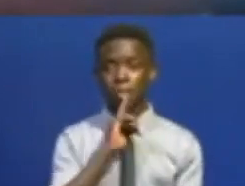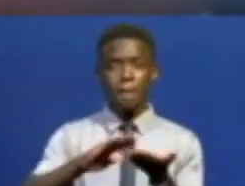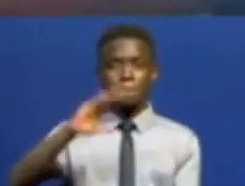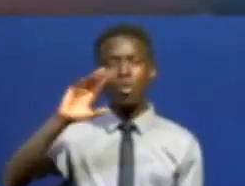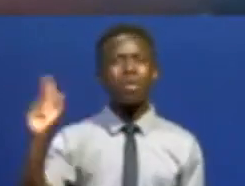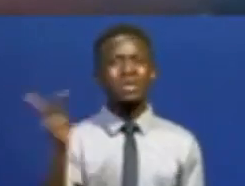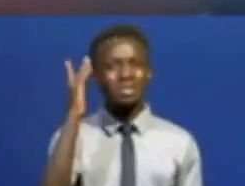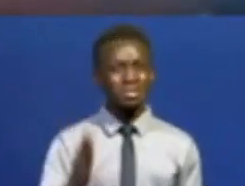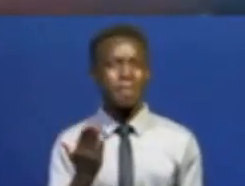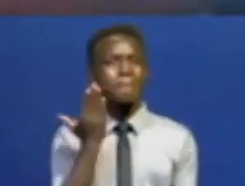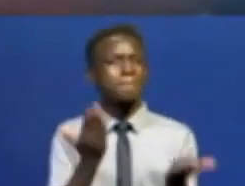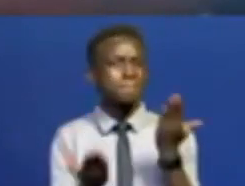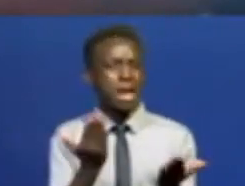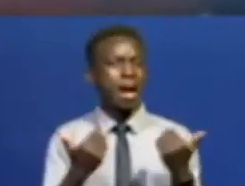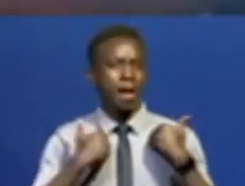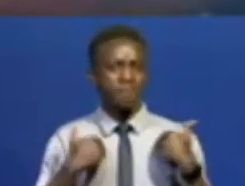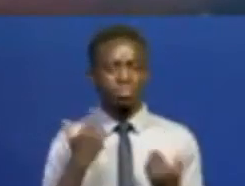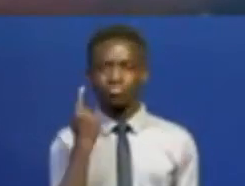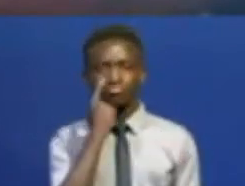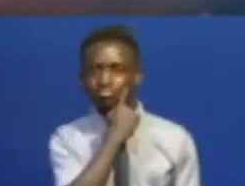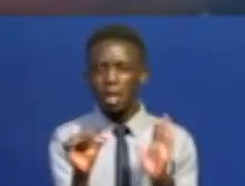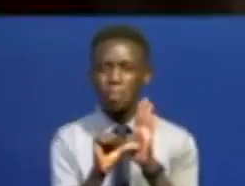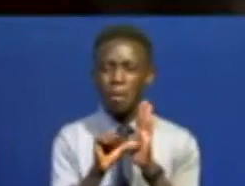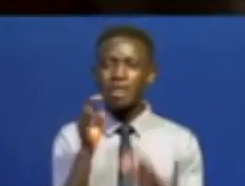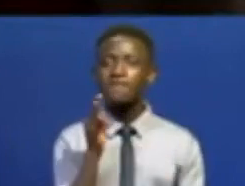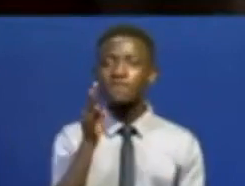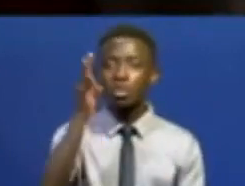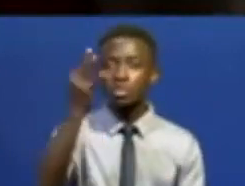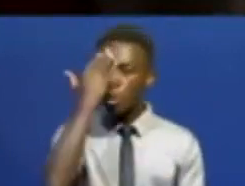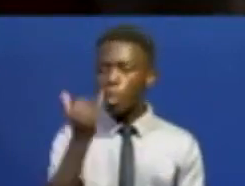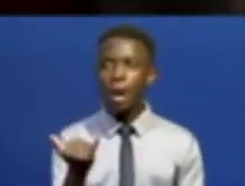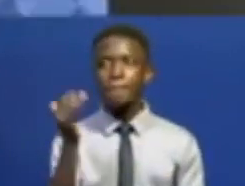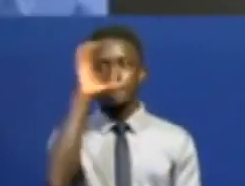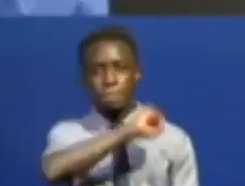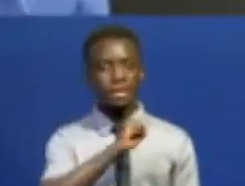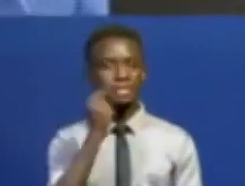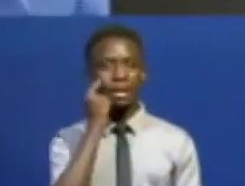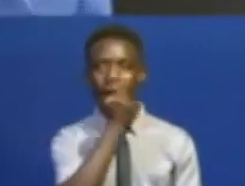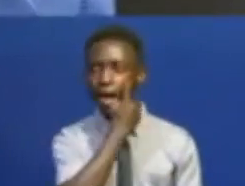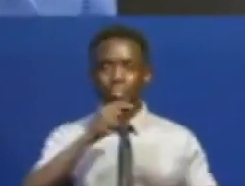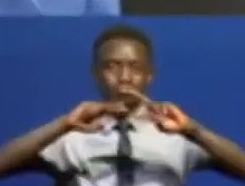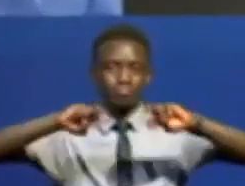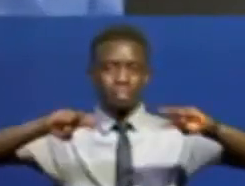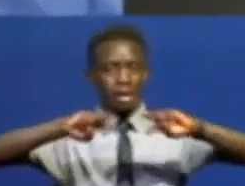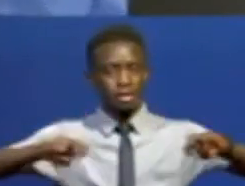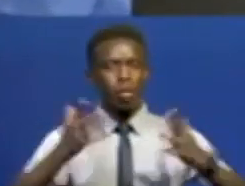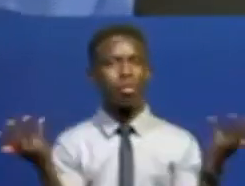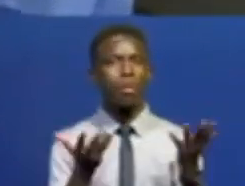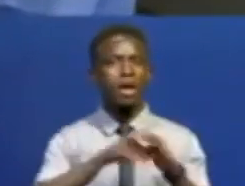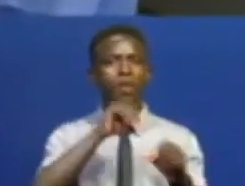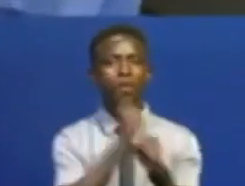likely to have eyesight complications in the future due to a lack of regular eye checks, especially at the workplace,